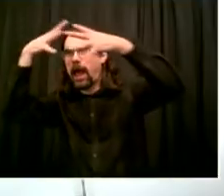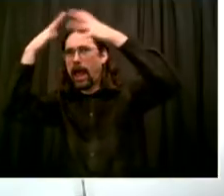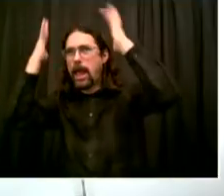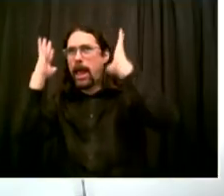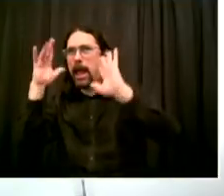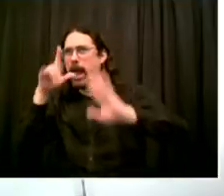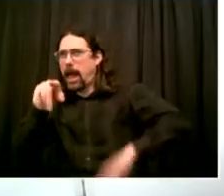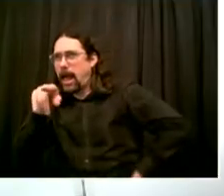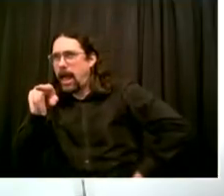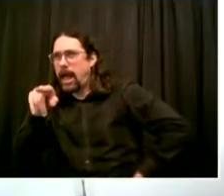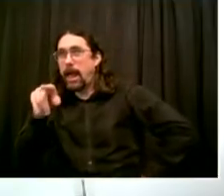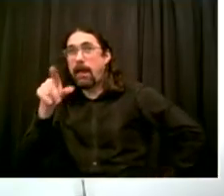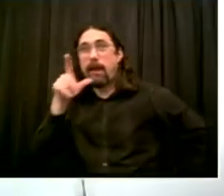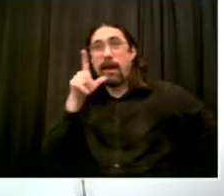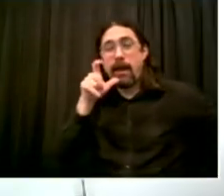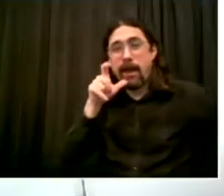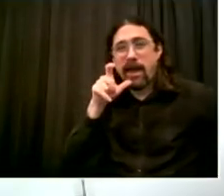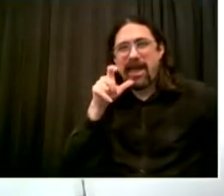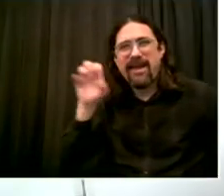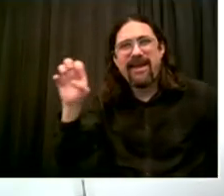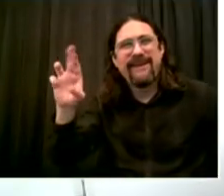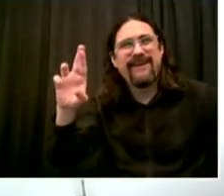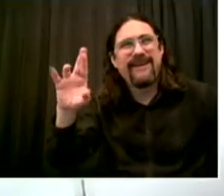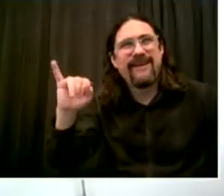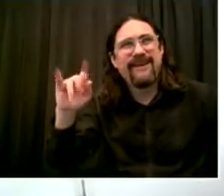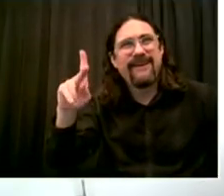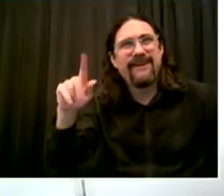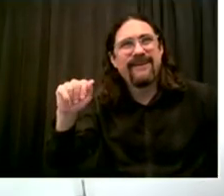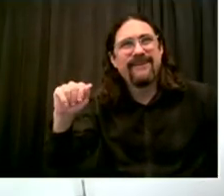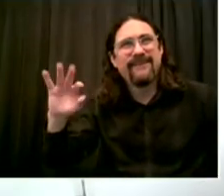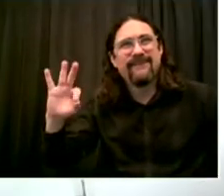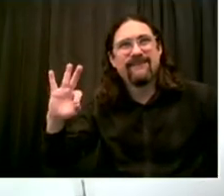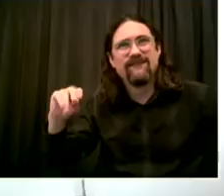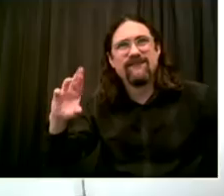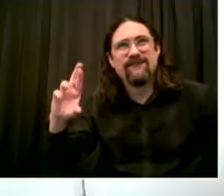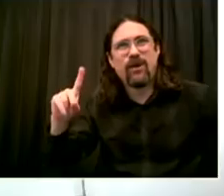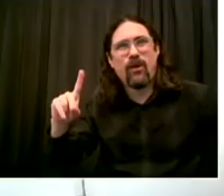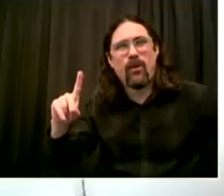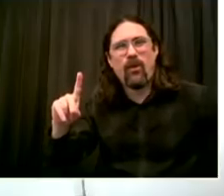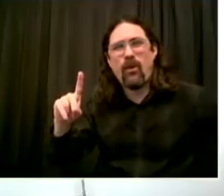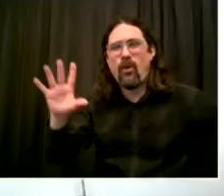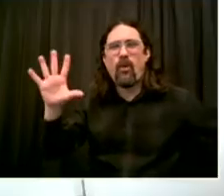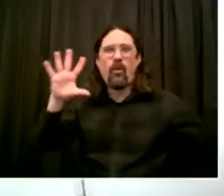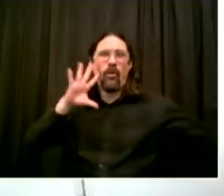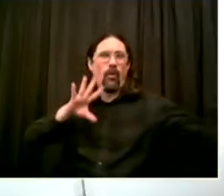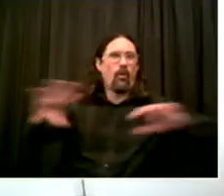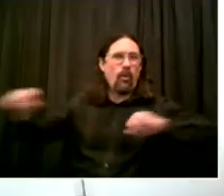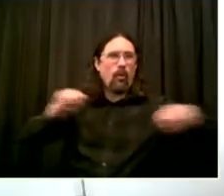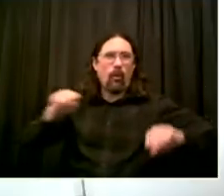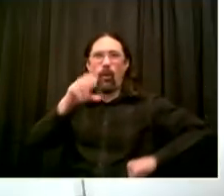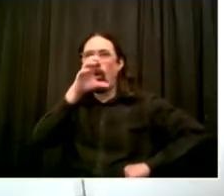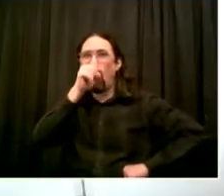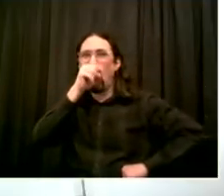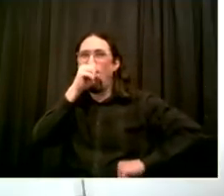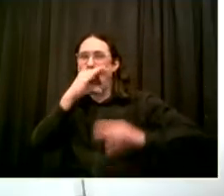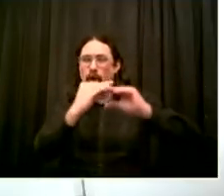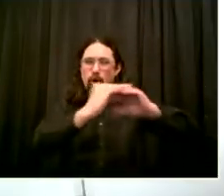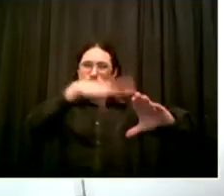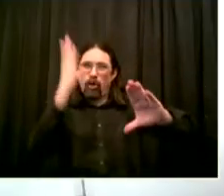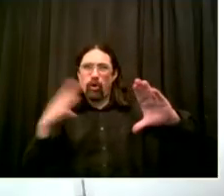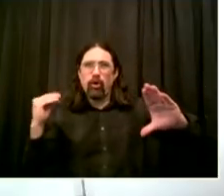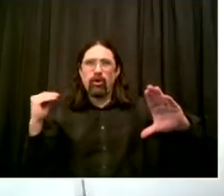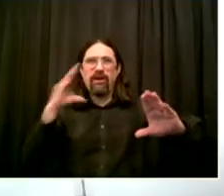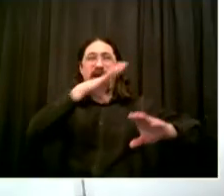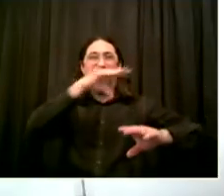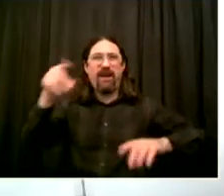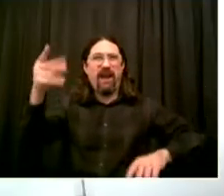And all I could imagine is that I knew the work of Erica Ford for years. We were on the community board at the same time for a little